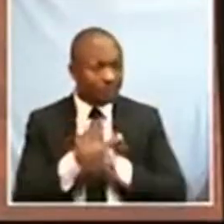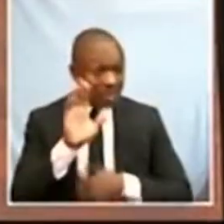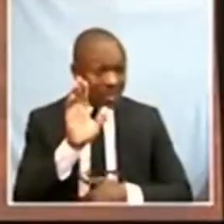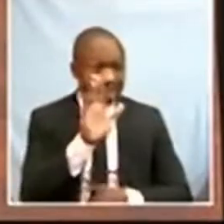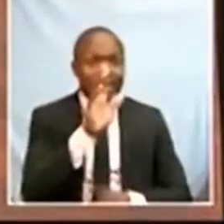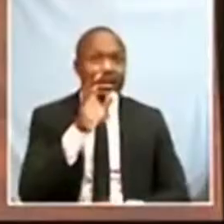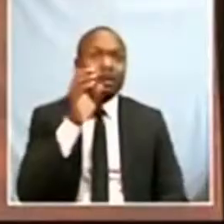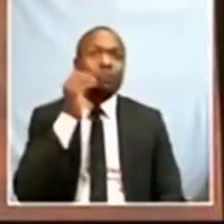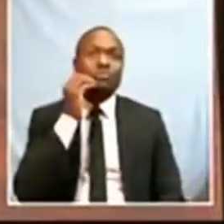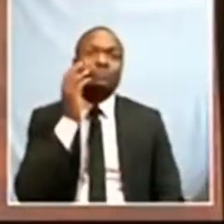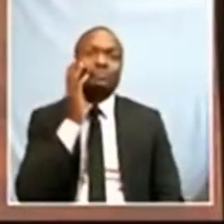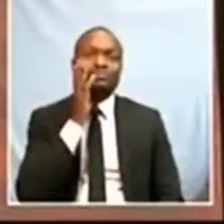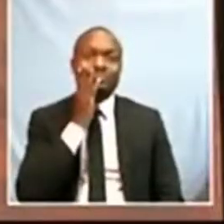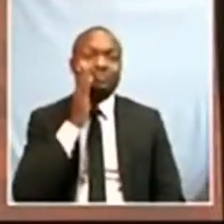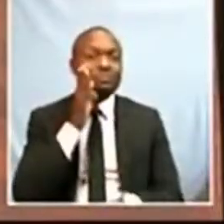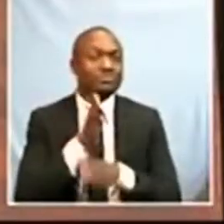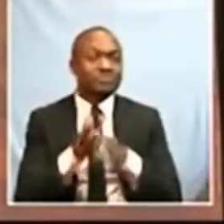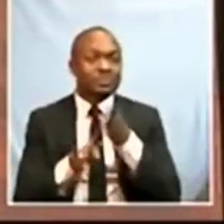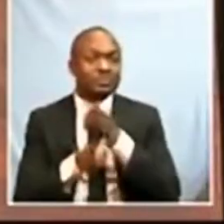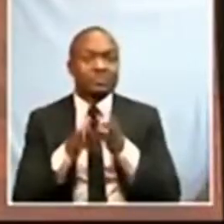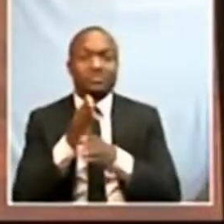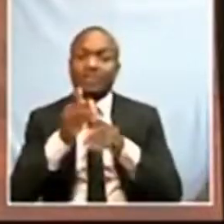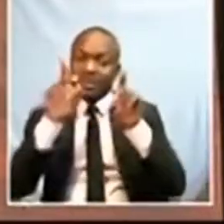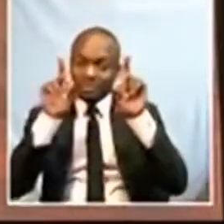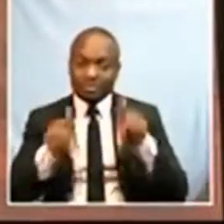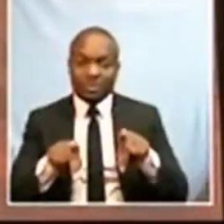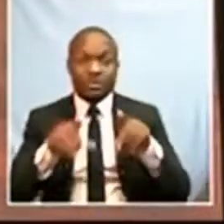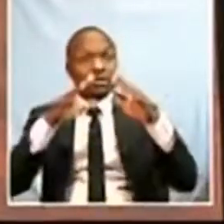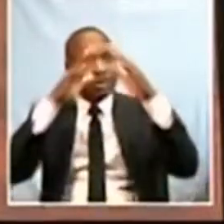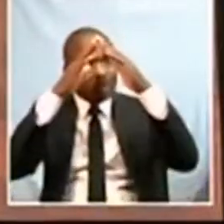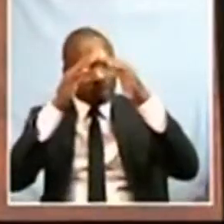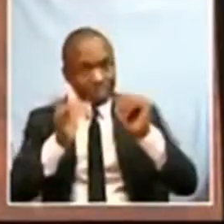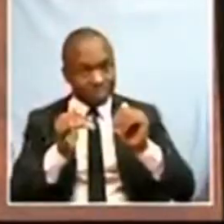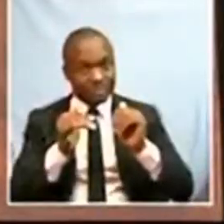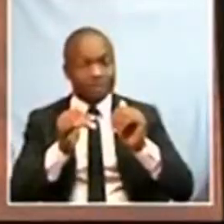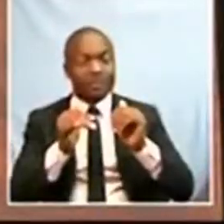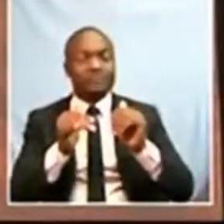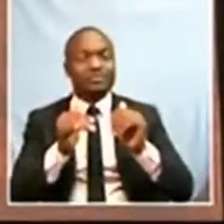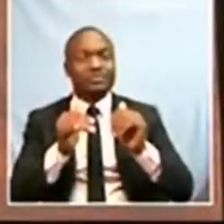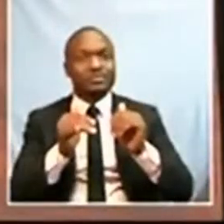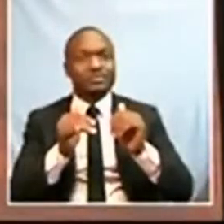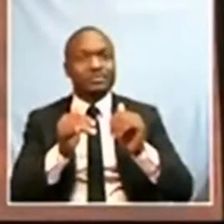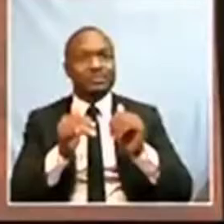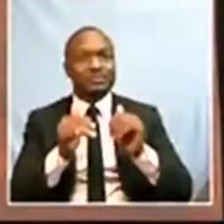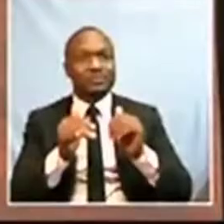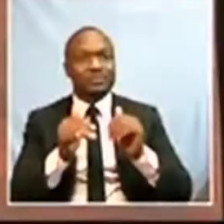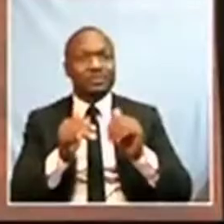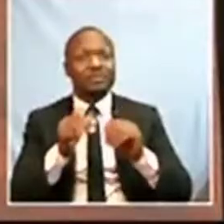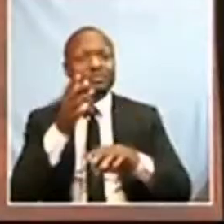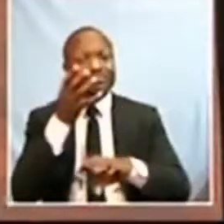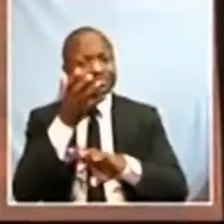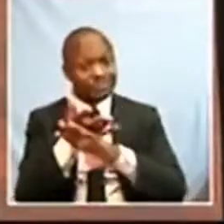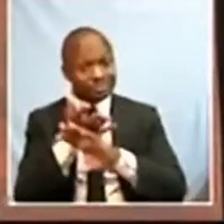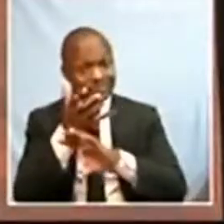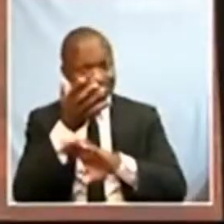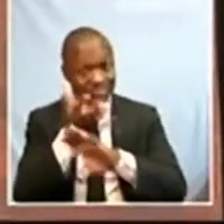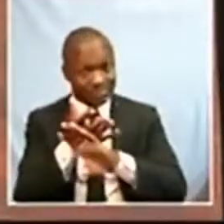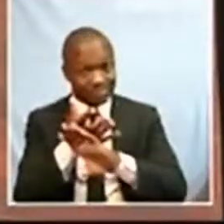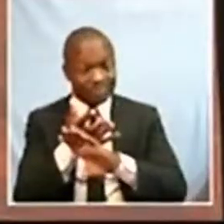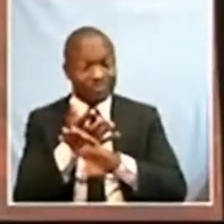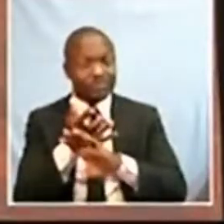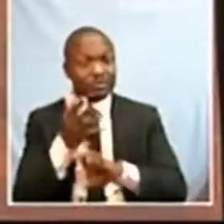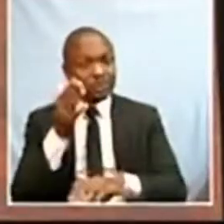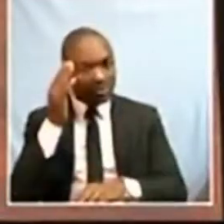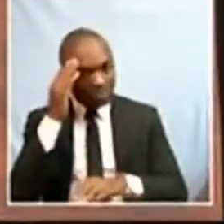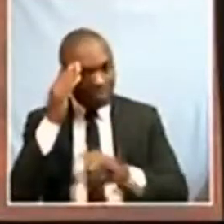houses, construction of personal houses, and consequently, it was, however, difficult to